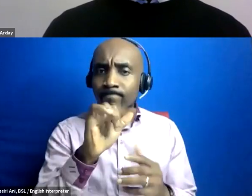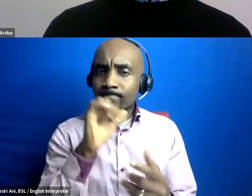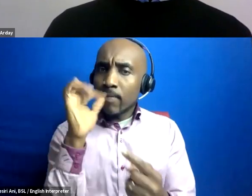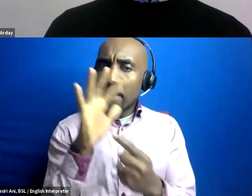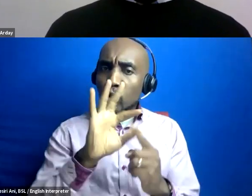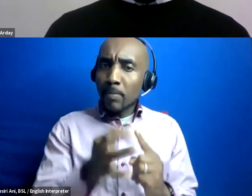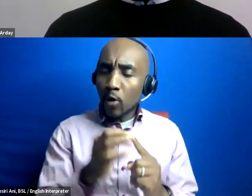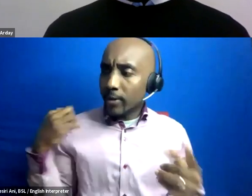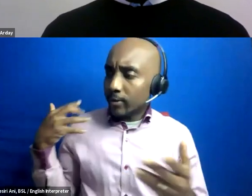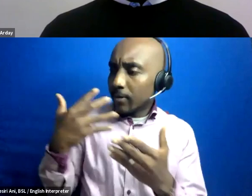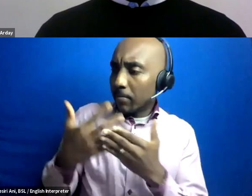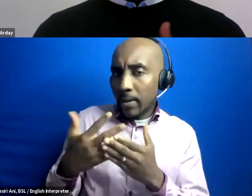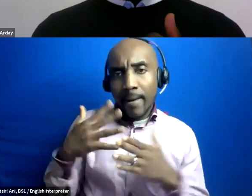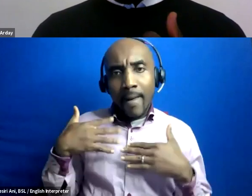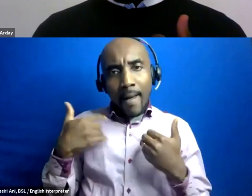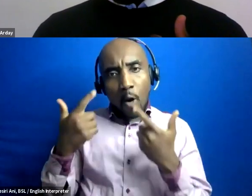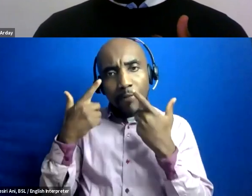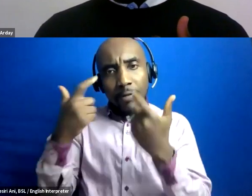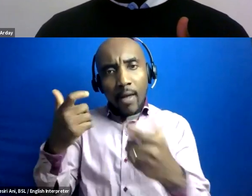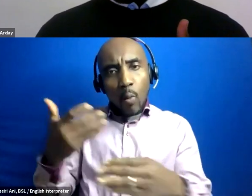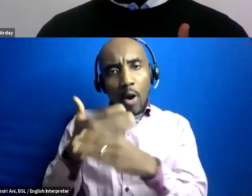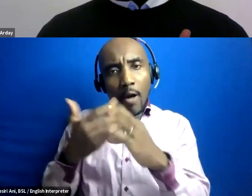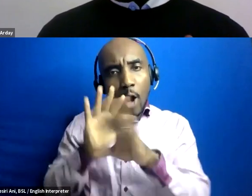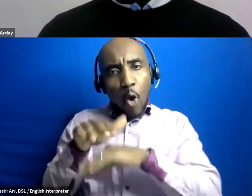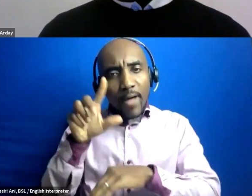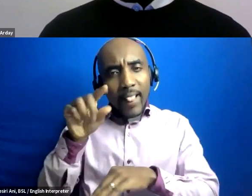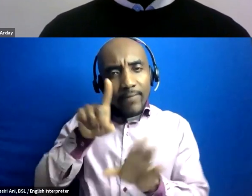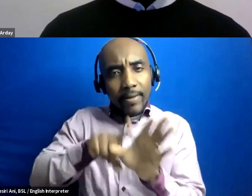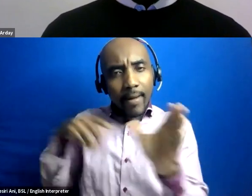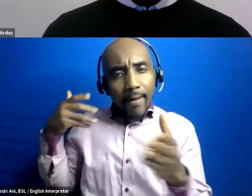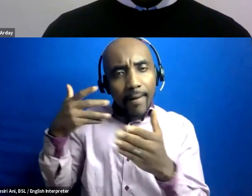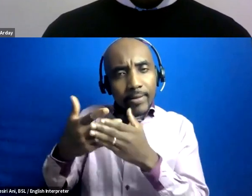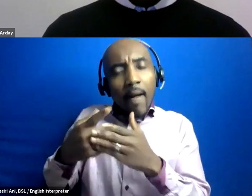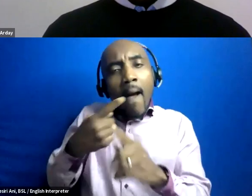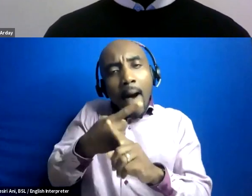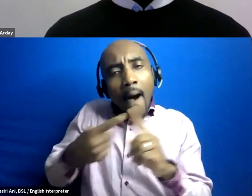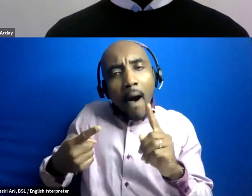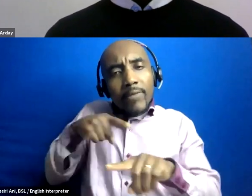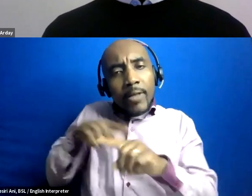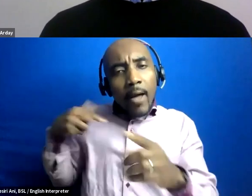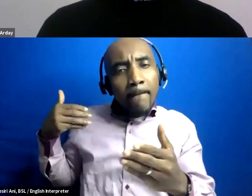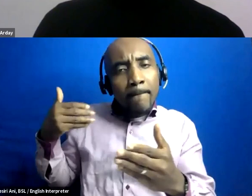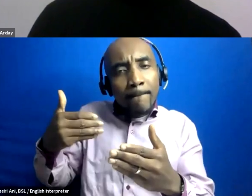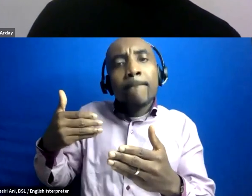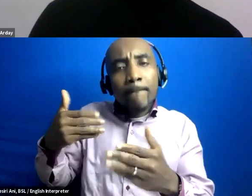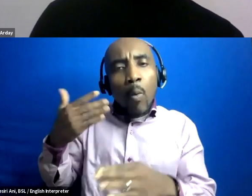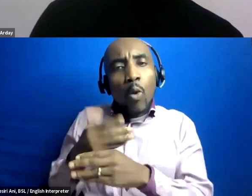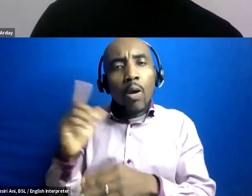now. Just over half of that time, I've been nursing. And actually, for so much of that